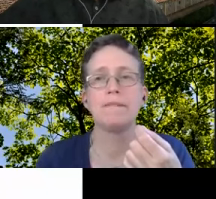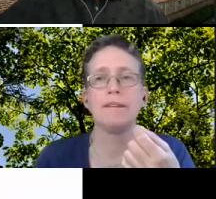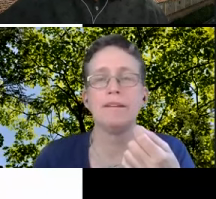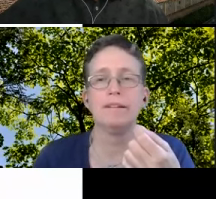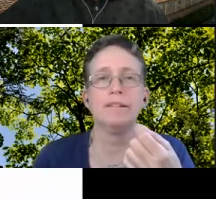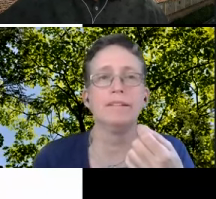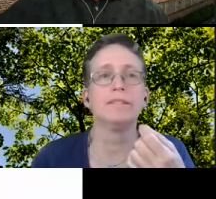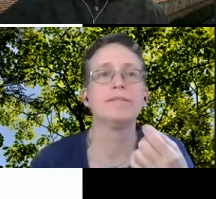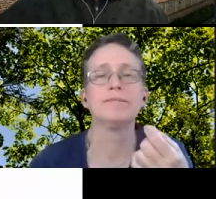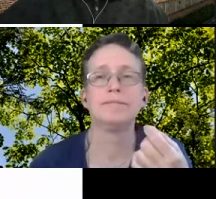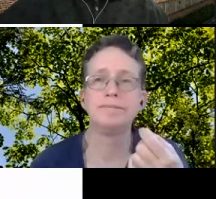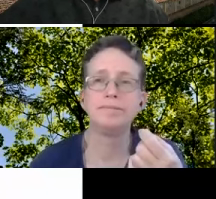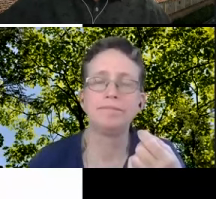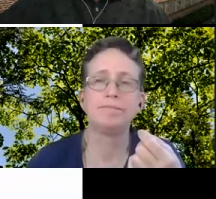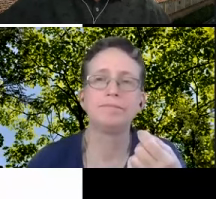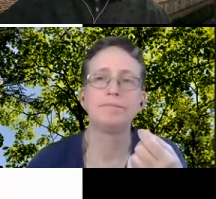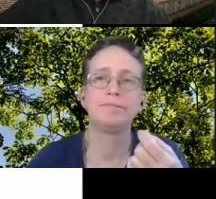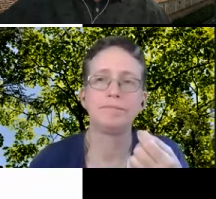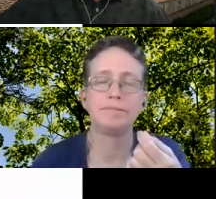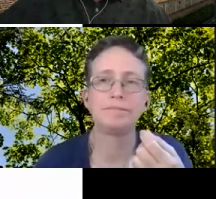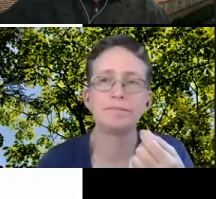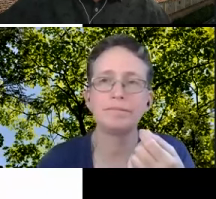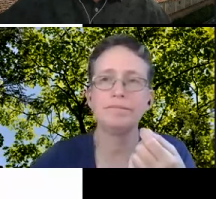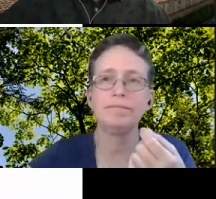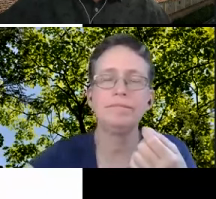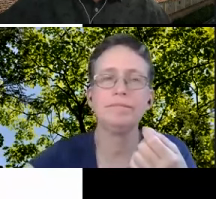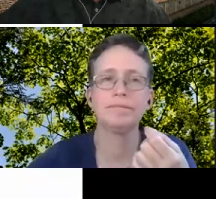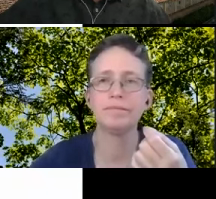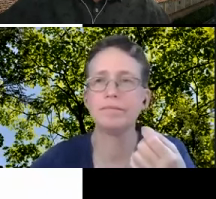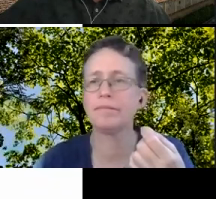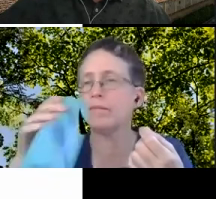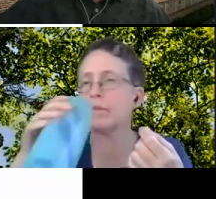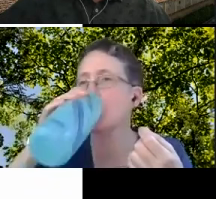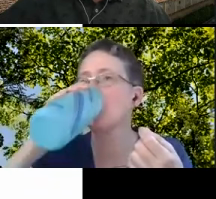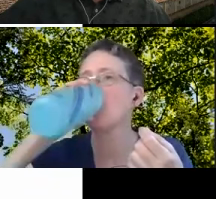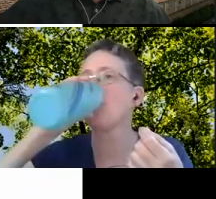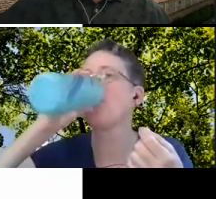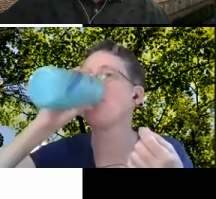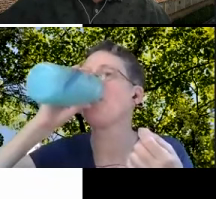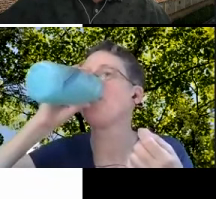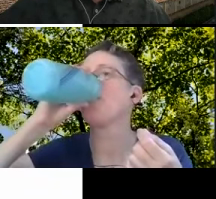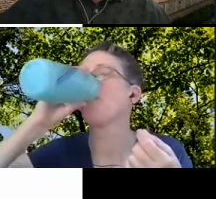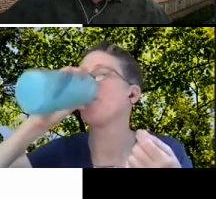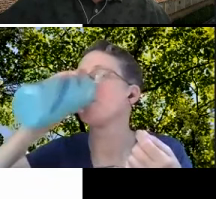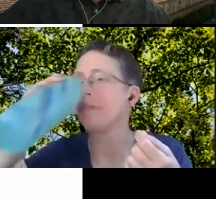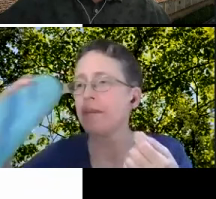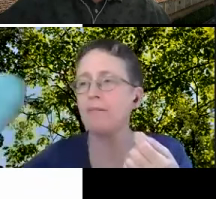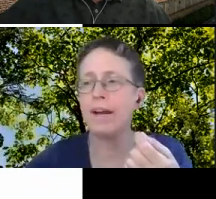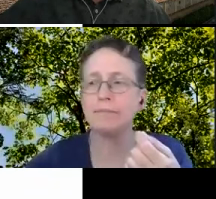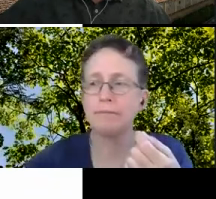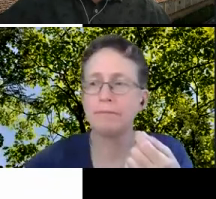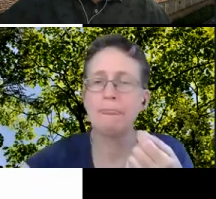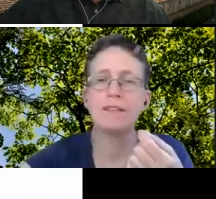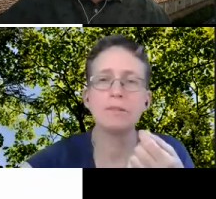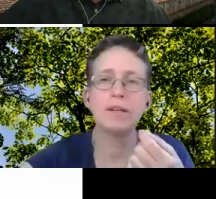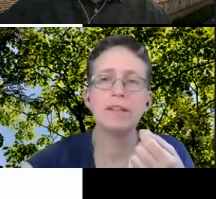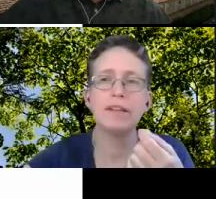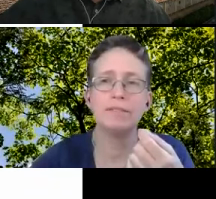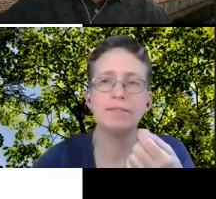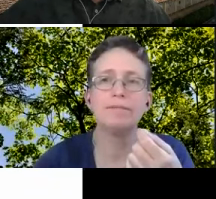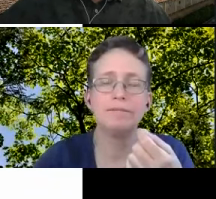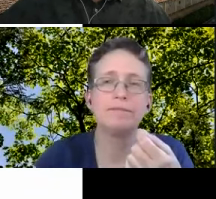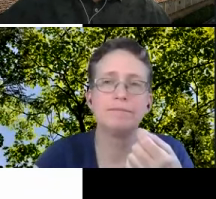Wow, and I can imagine over time that could even lead to different subspecies or even species of things in the urban. And so one of